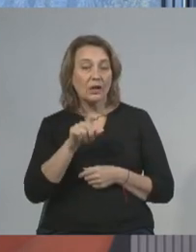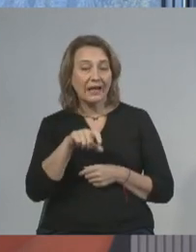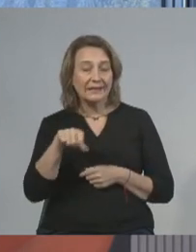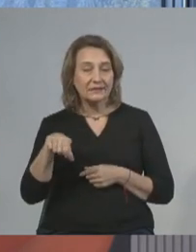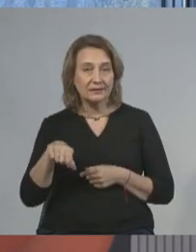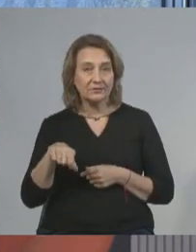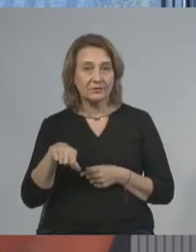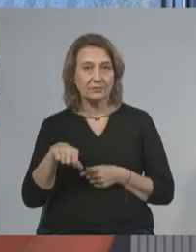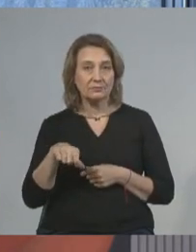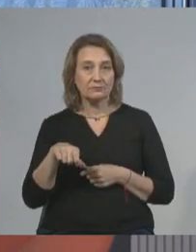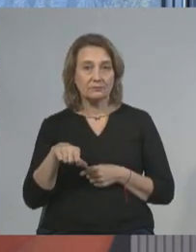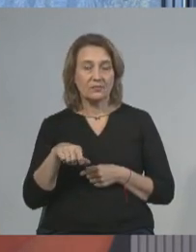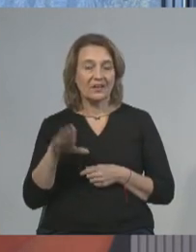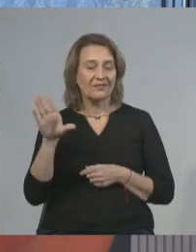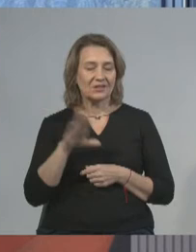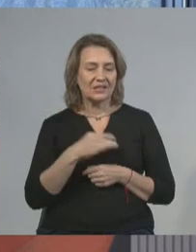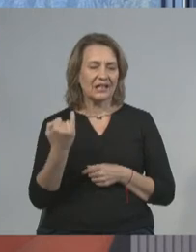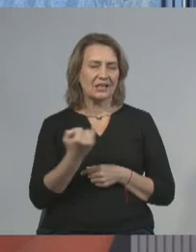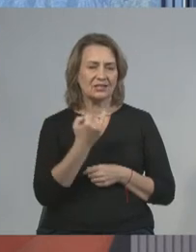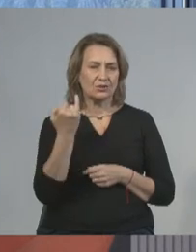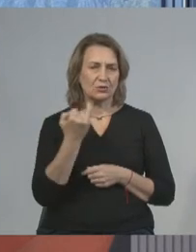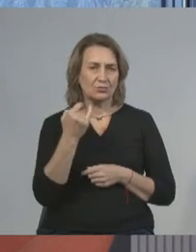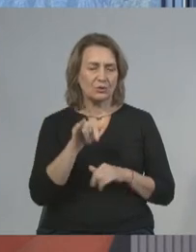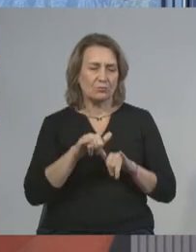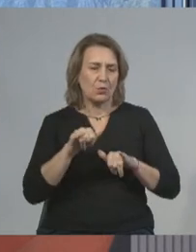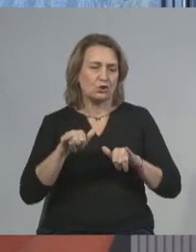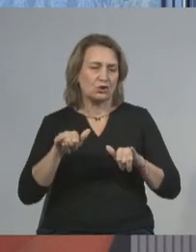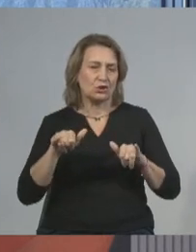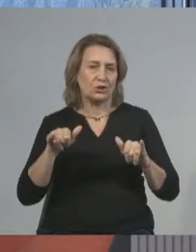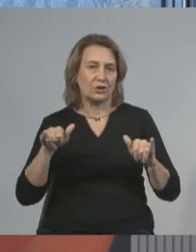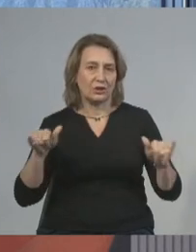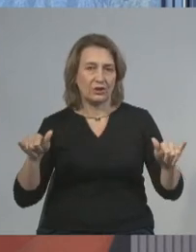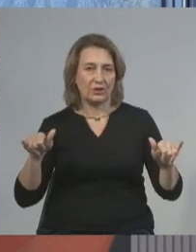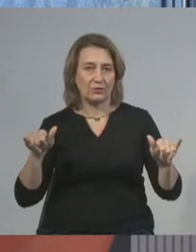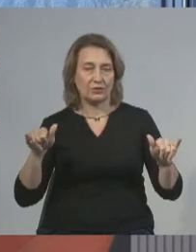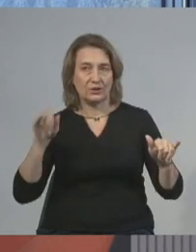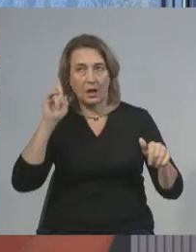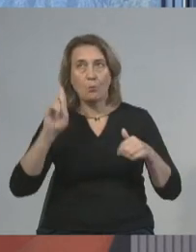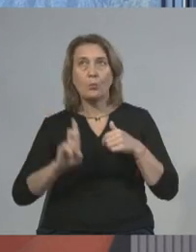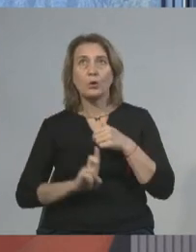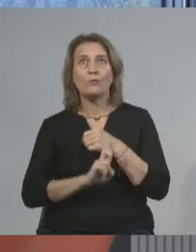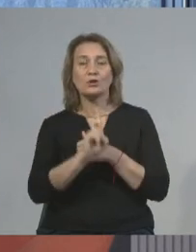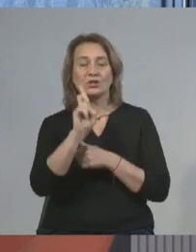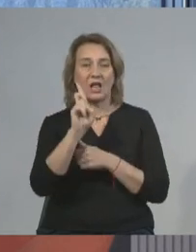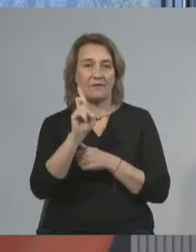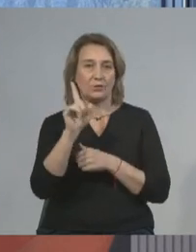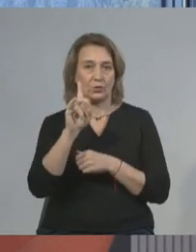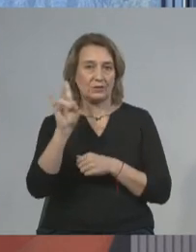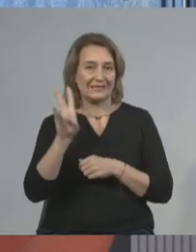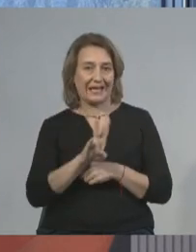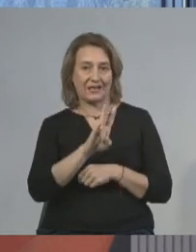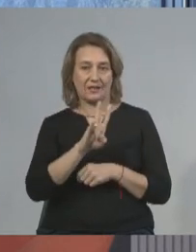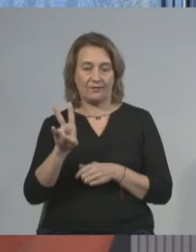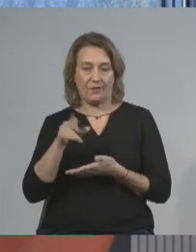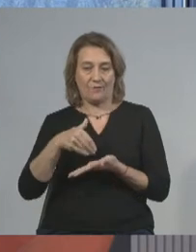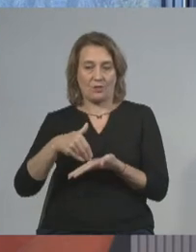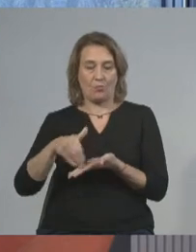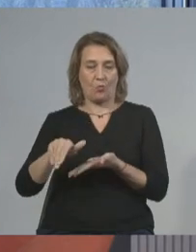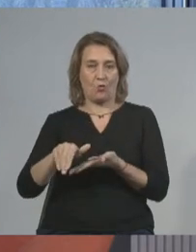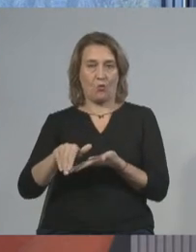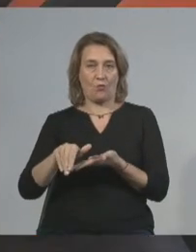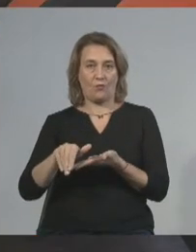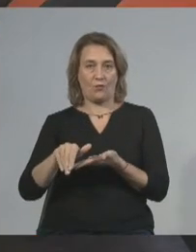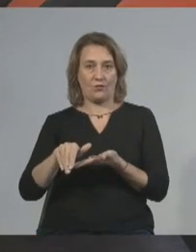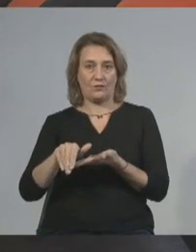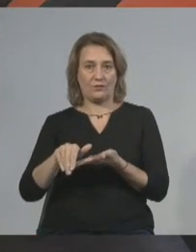enemies of ukraine there are a lot of stories which are spread by the orthodox church about